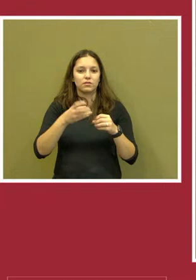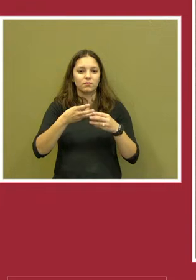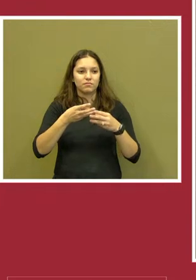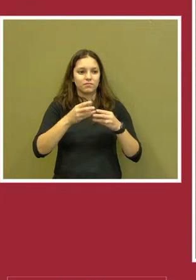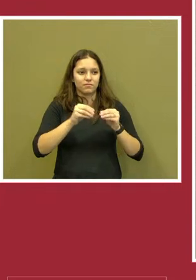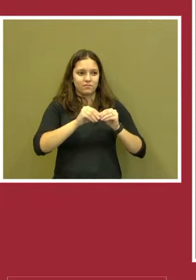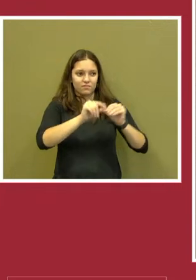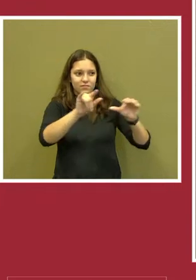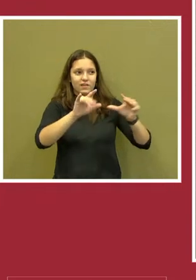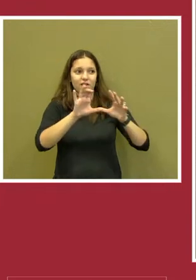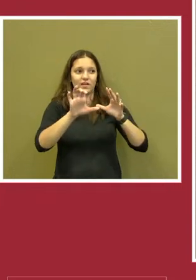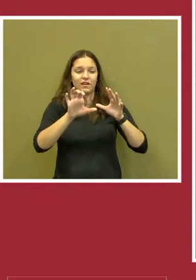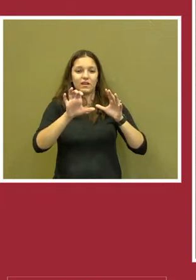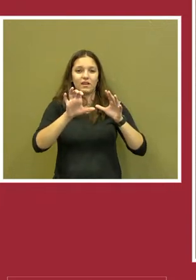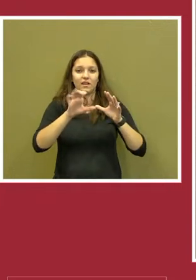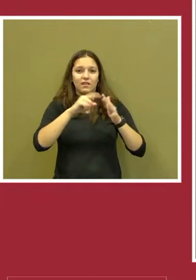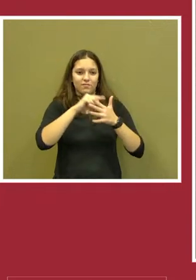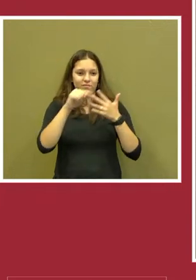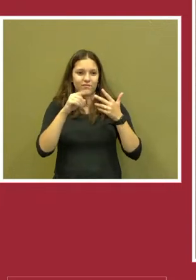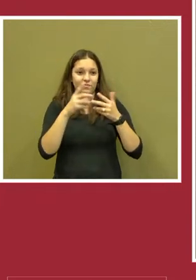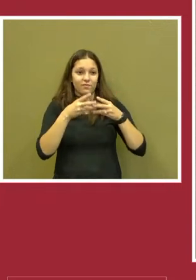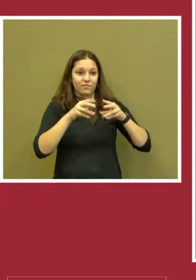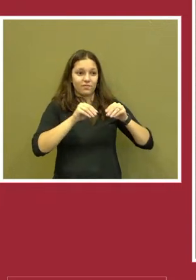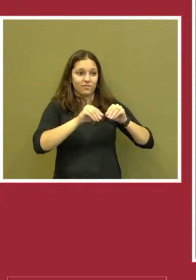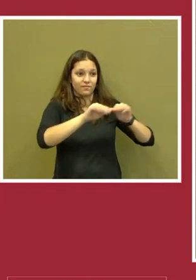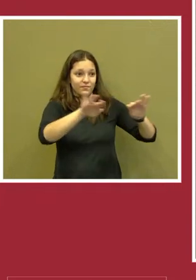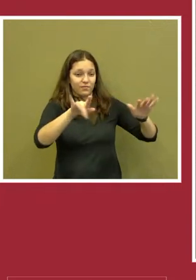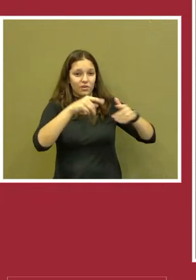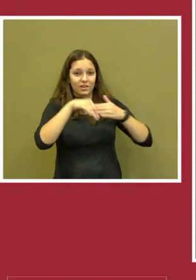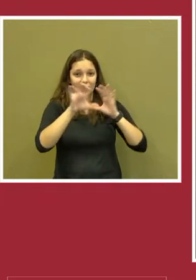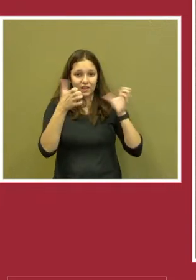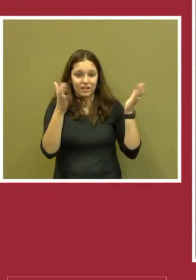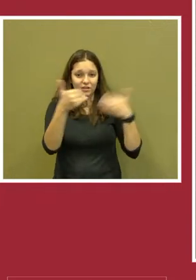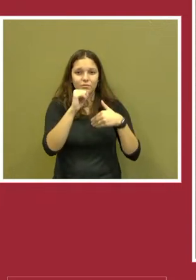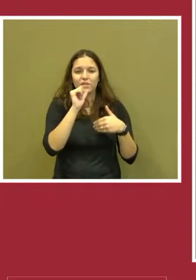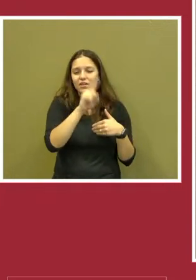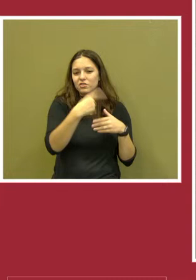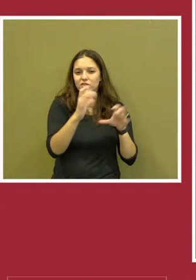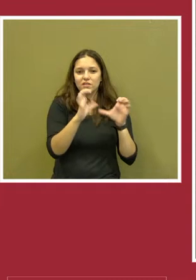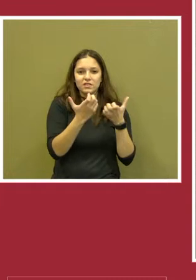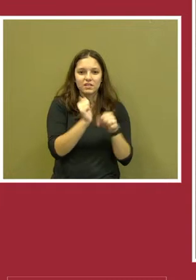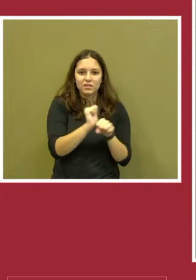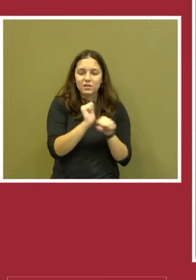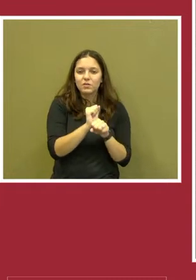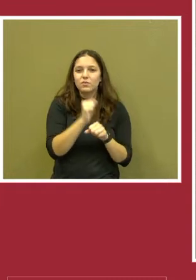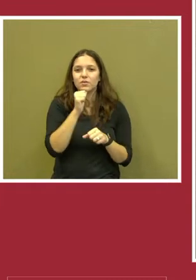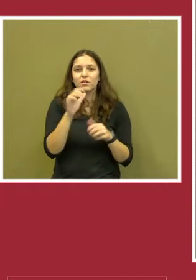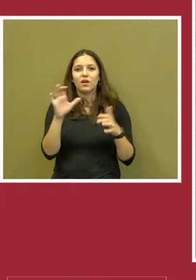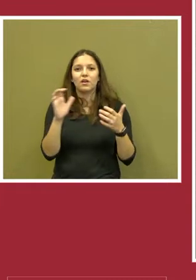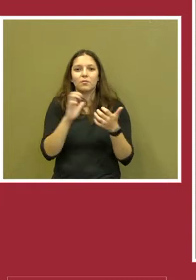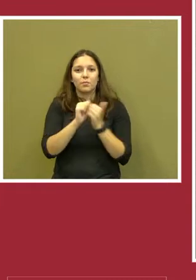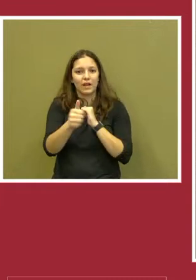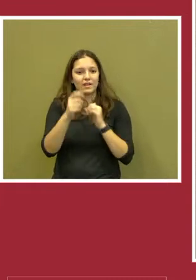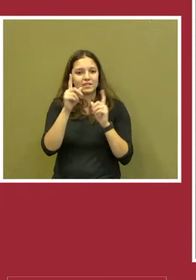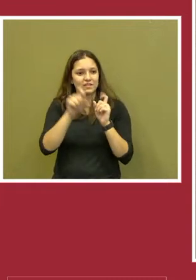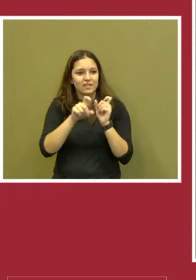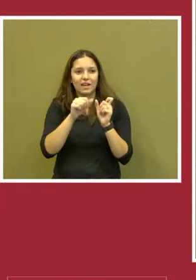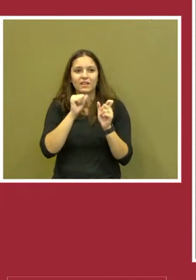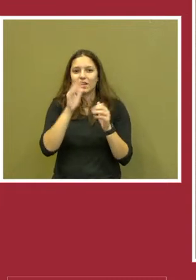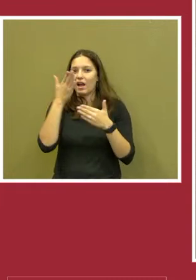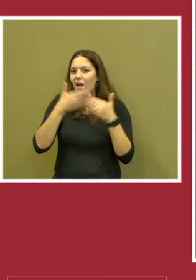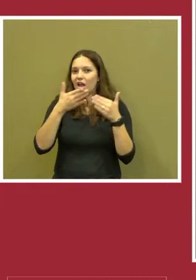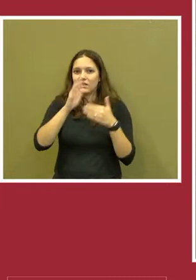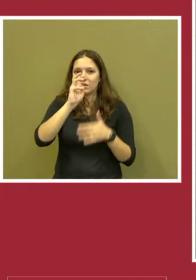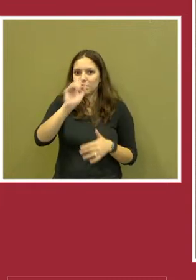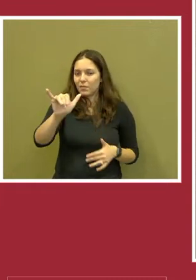into the classroom. So it's not just about the content. It's not just about doing well on a test. It doesn't end in May. It's about becoming a